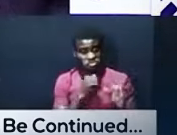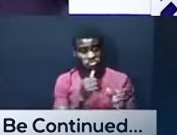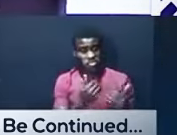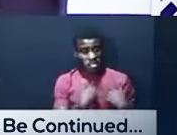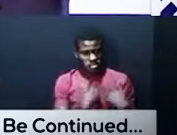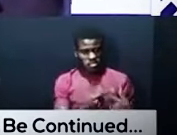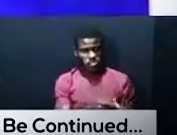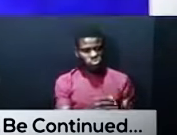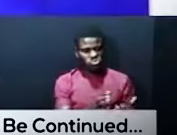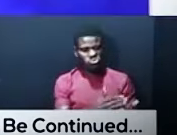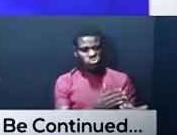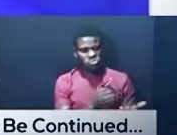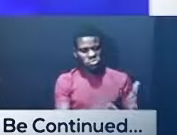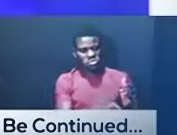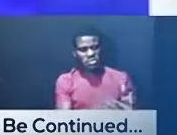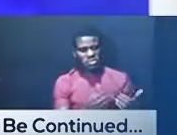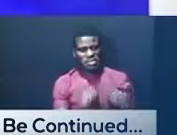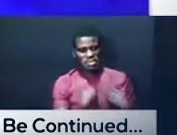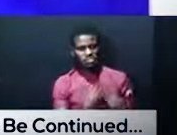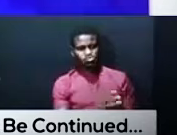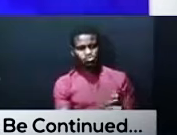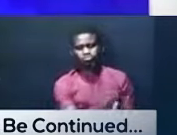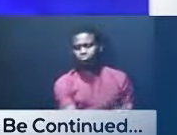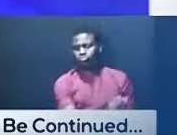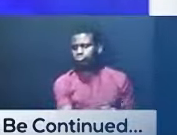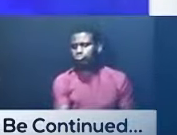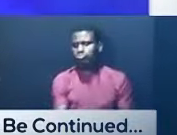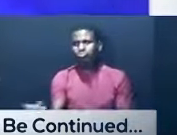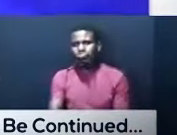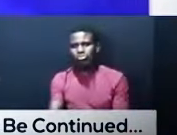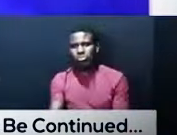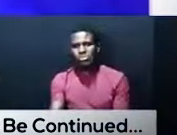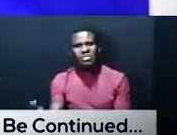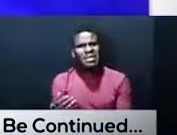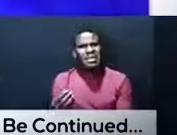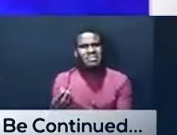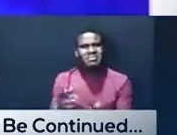Now, what is Jesus trying to say in respect to